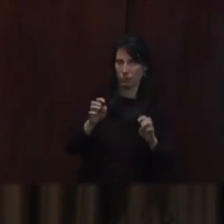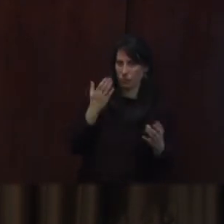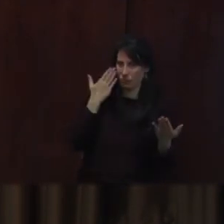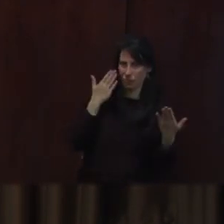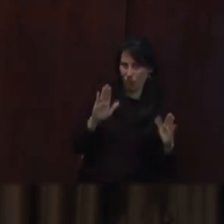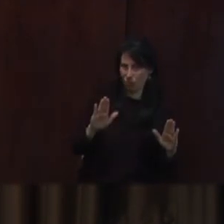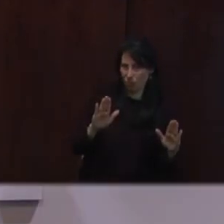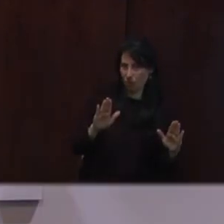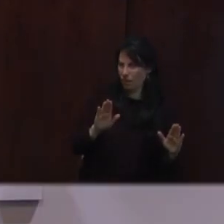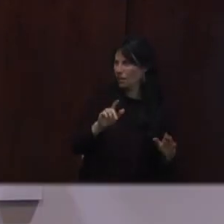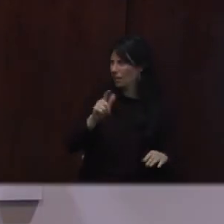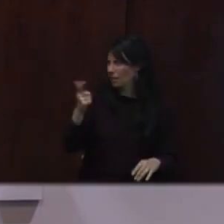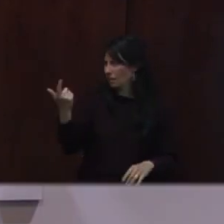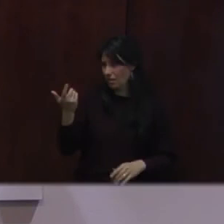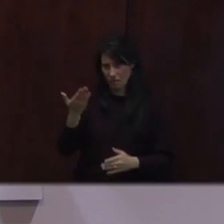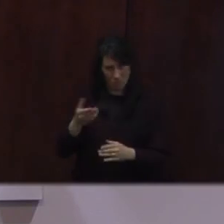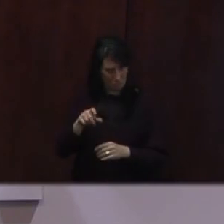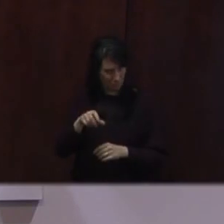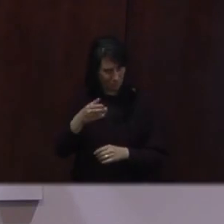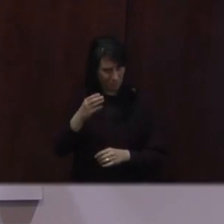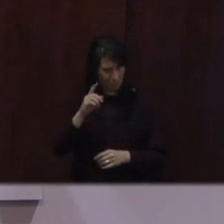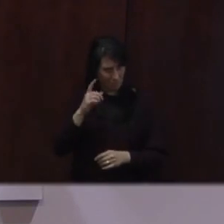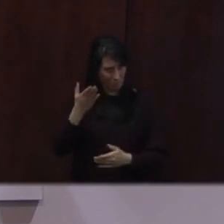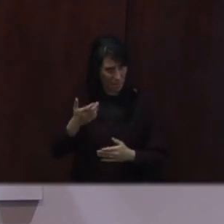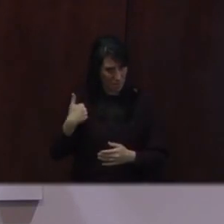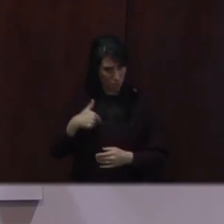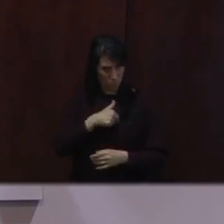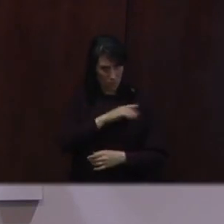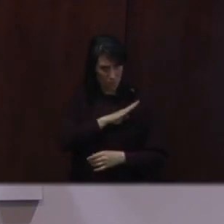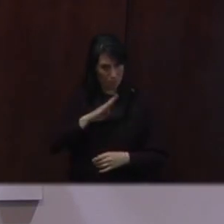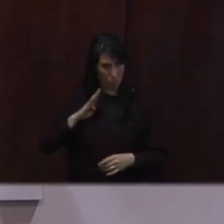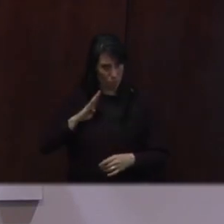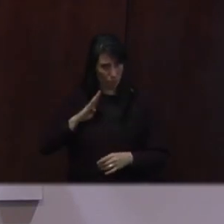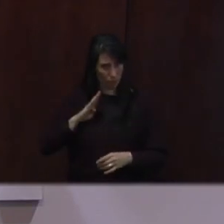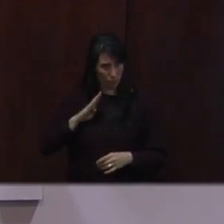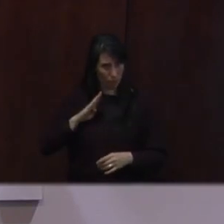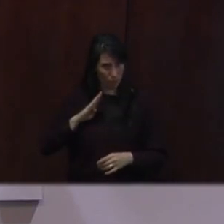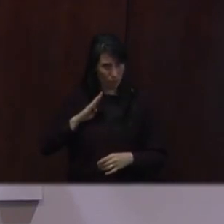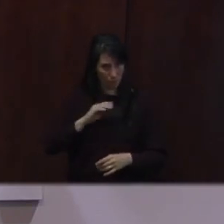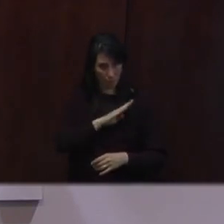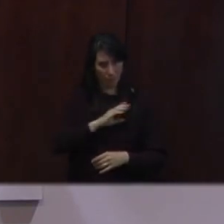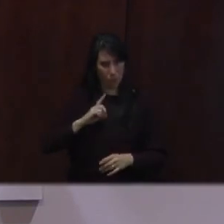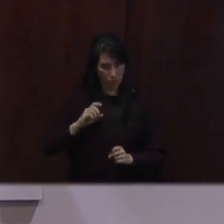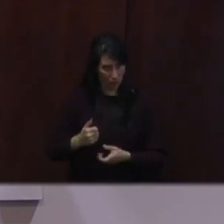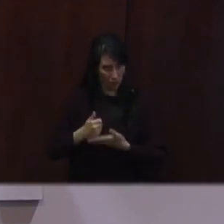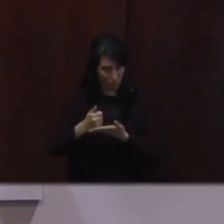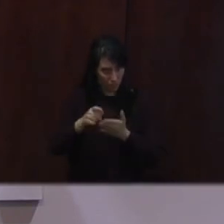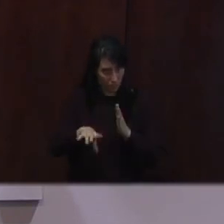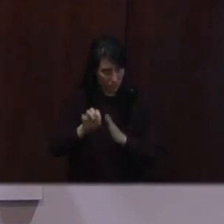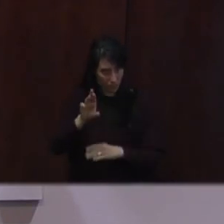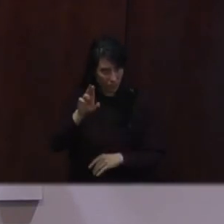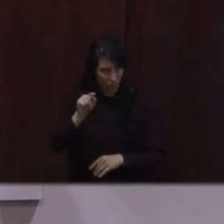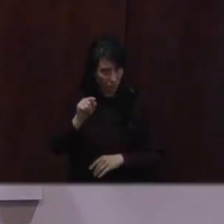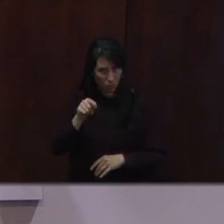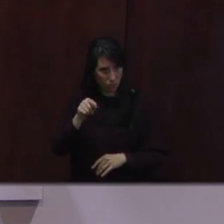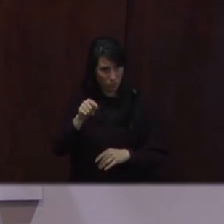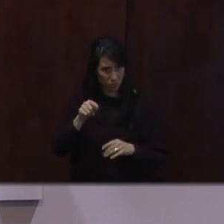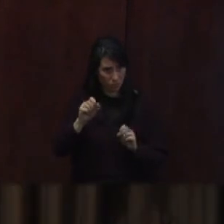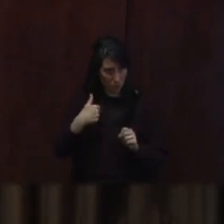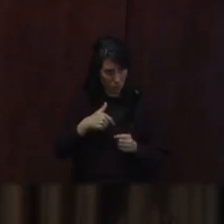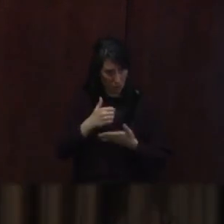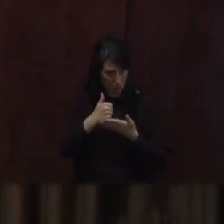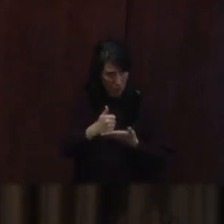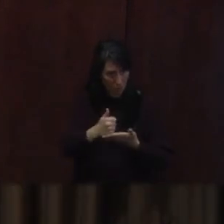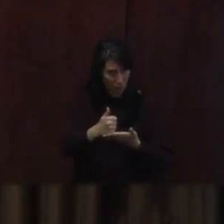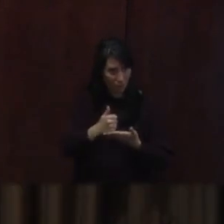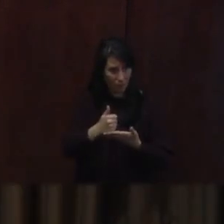something that the board could assist you with, or do you expect to find that answer soon? Or